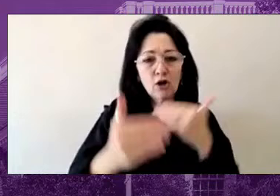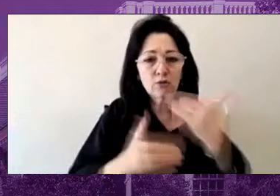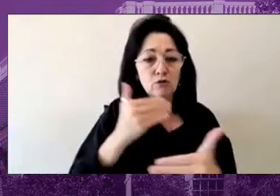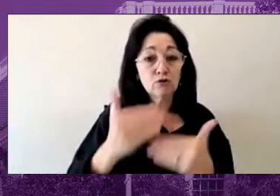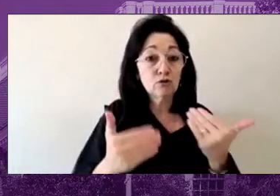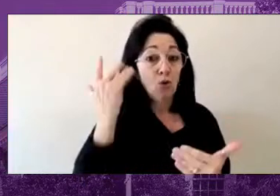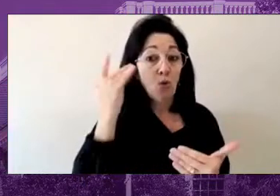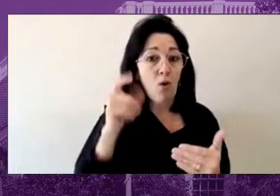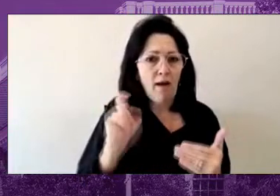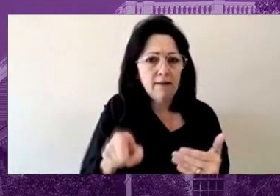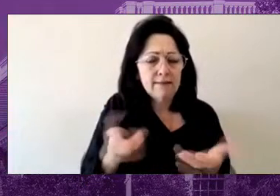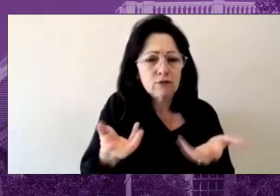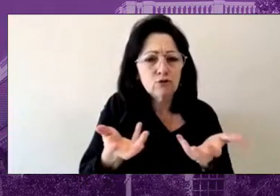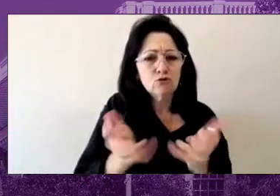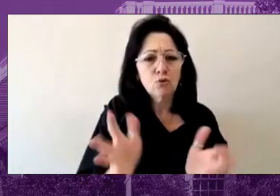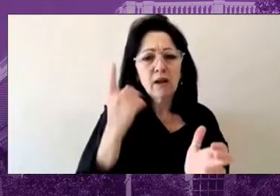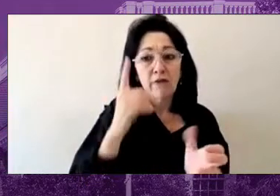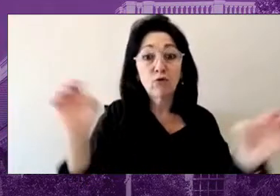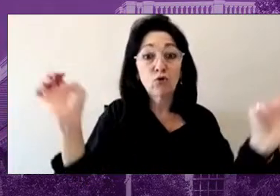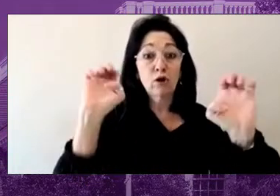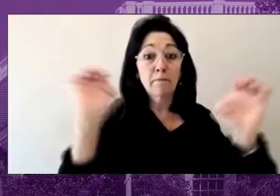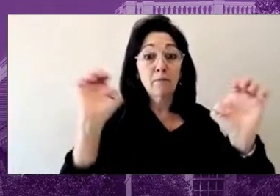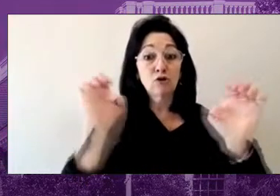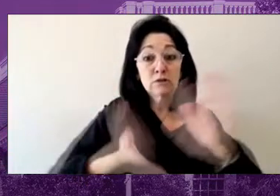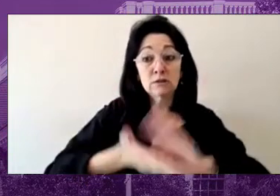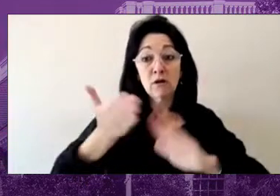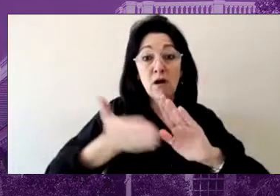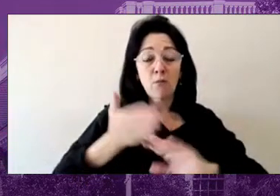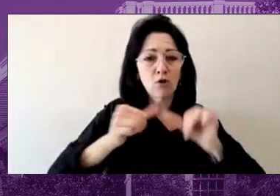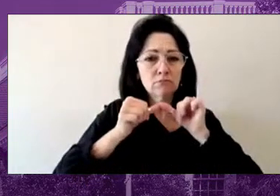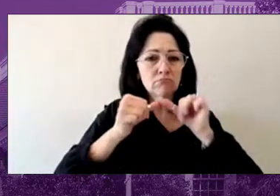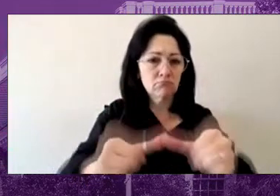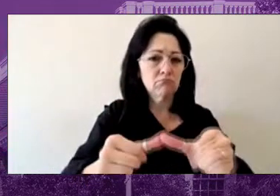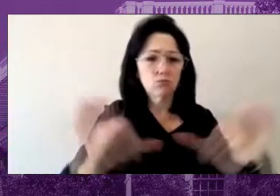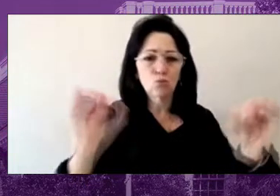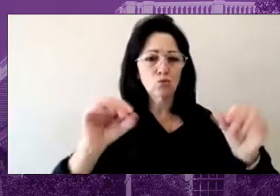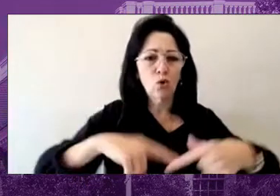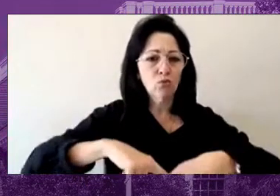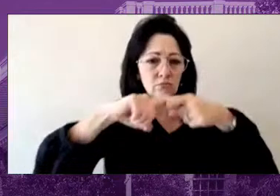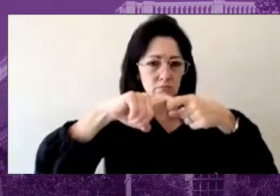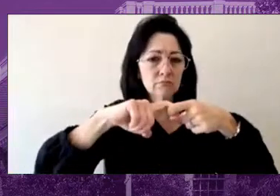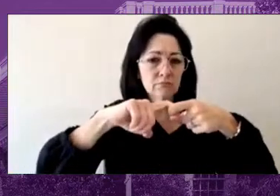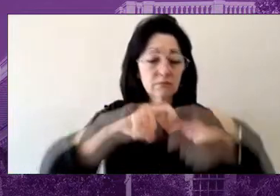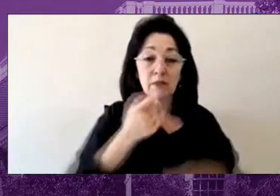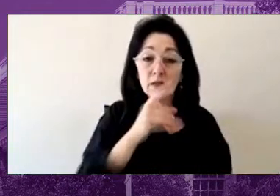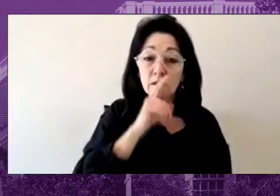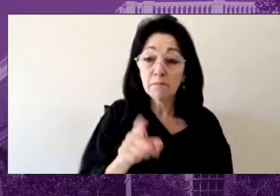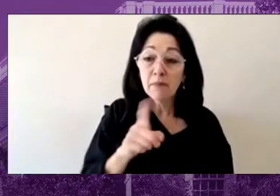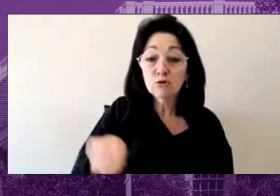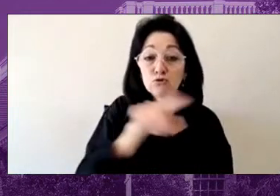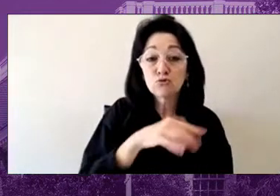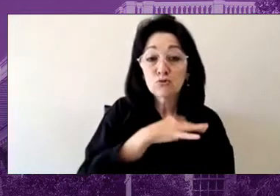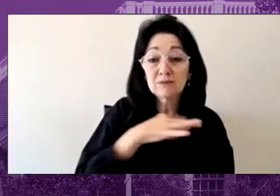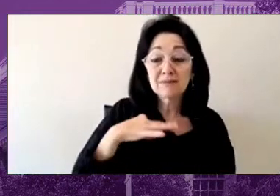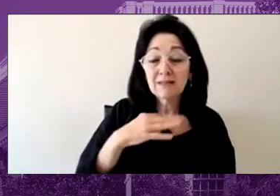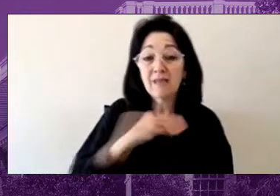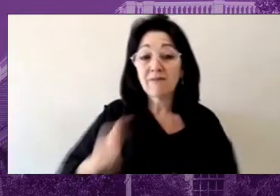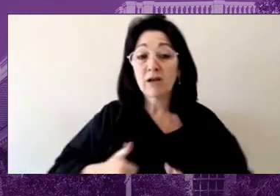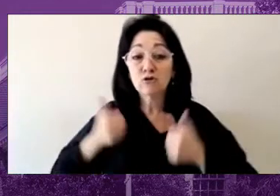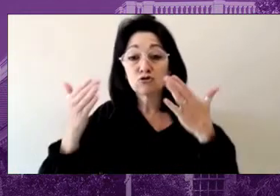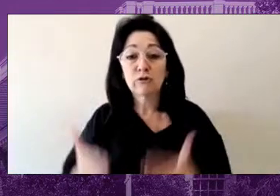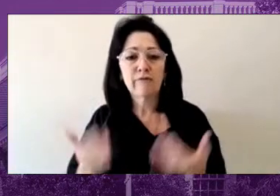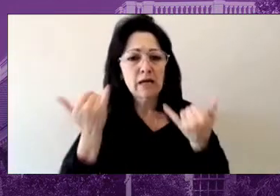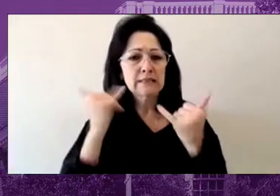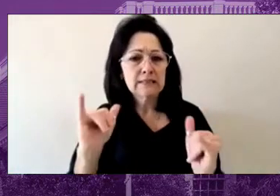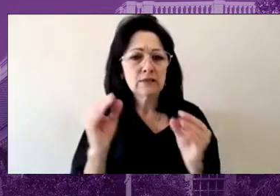emergency operations to continue, while ensuring the health and safety of staff and survivors. When the